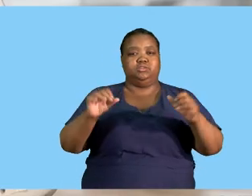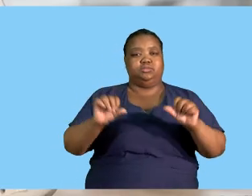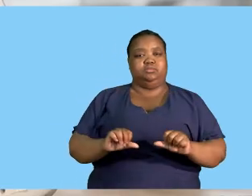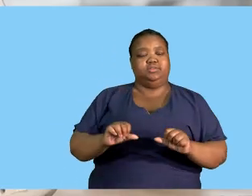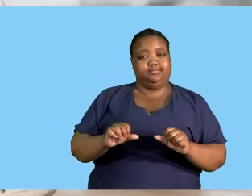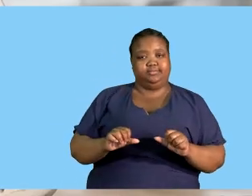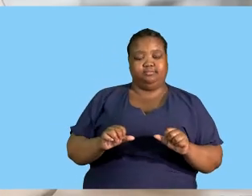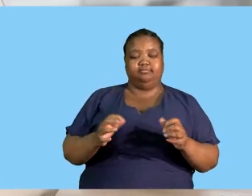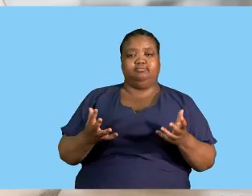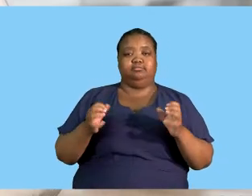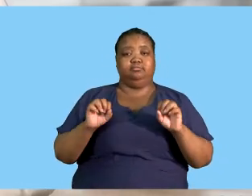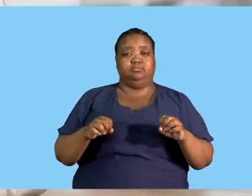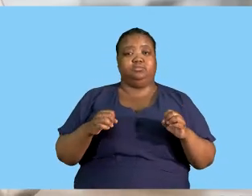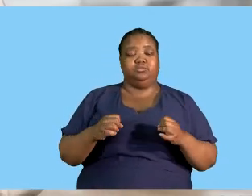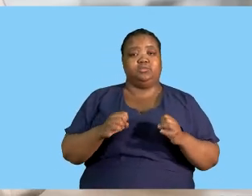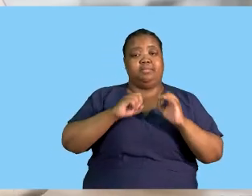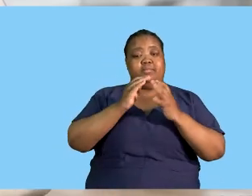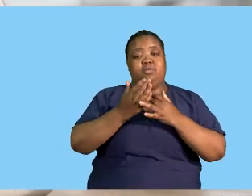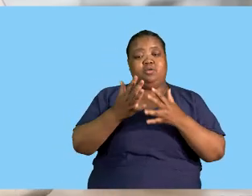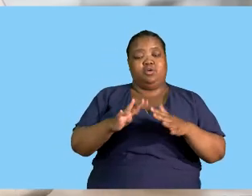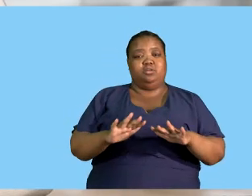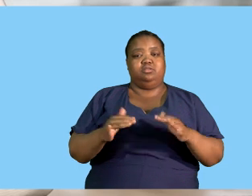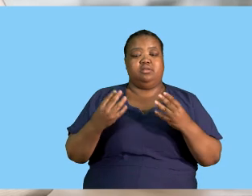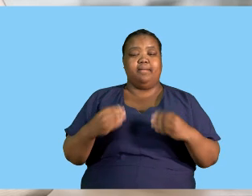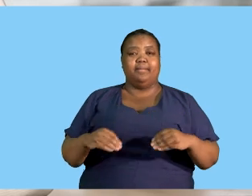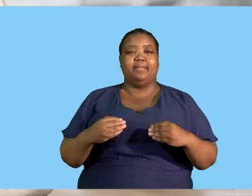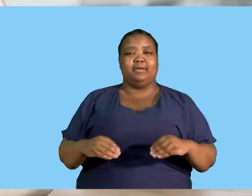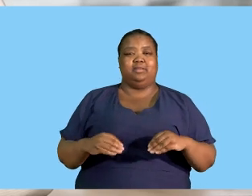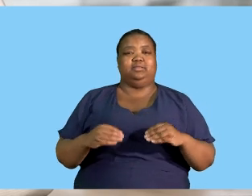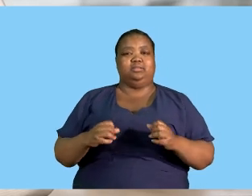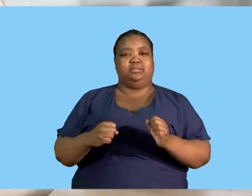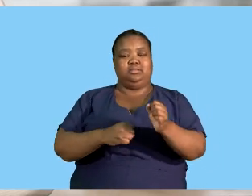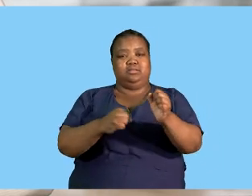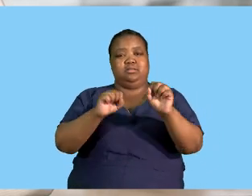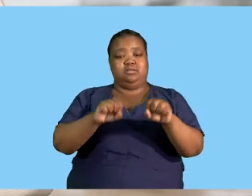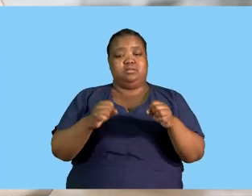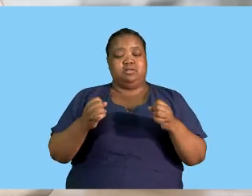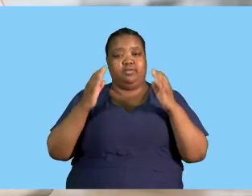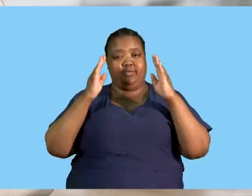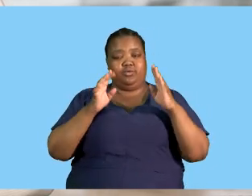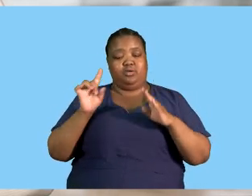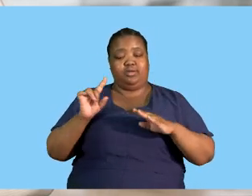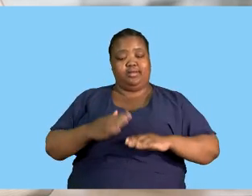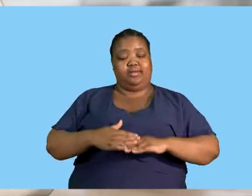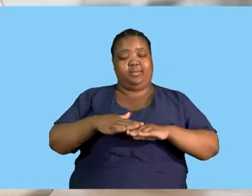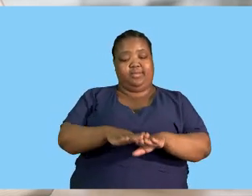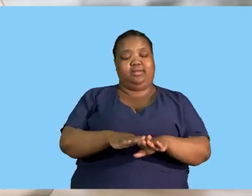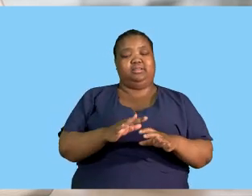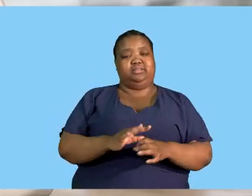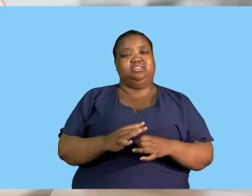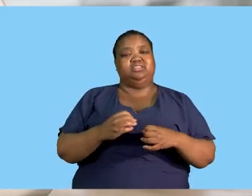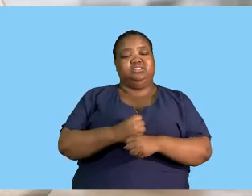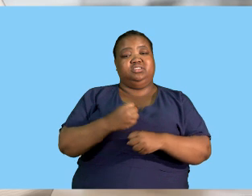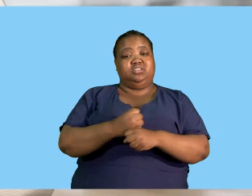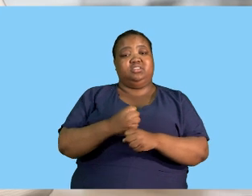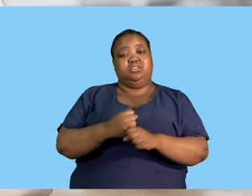Welcome back from the ad break. As mentioned, we are doing the business strategies and we are focusing on the application questions